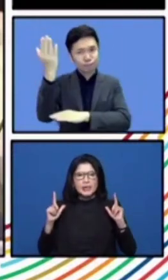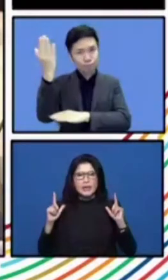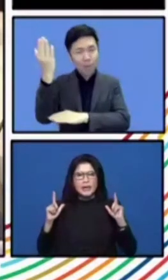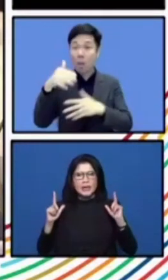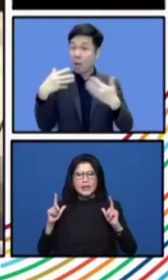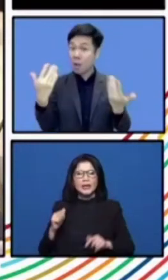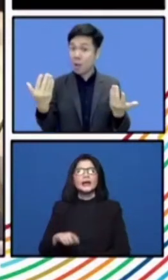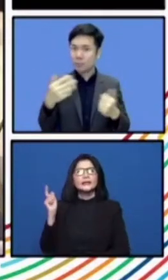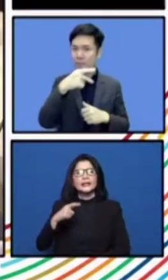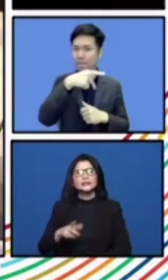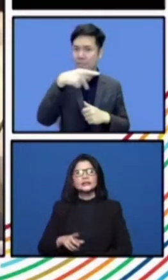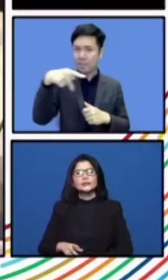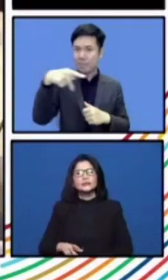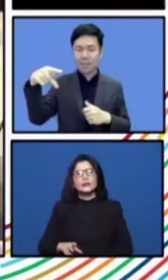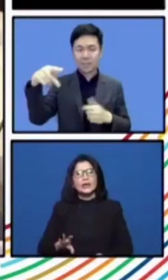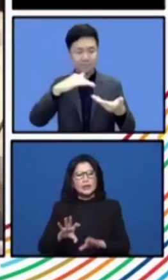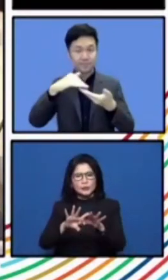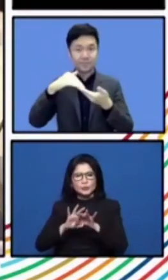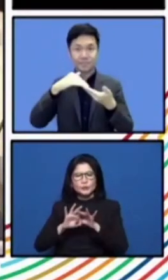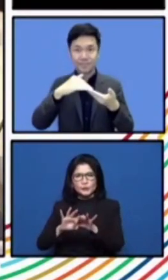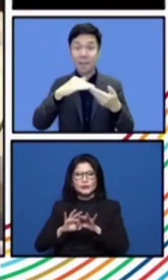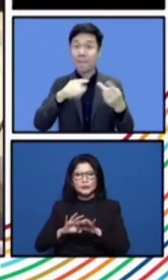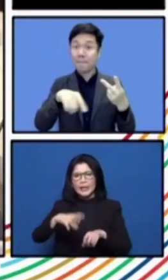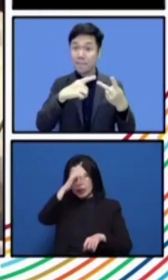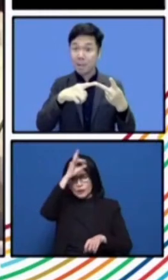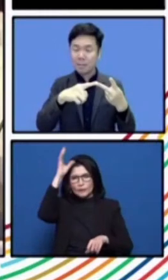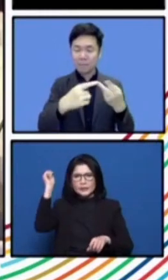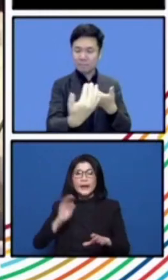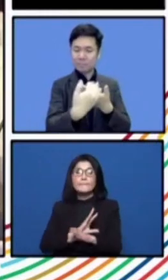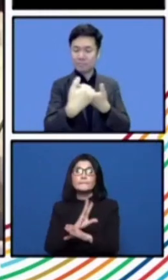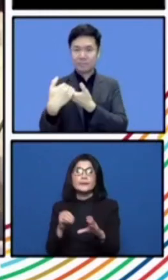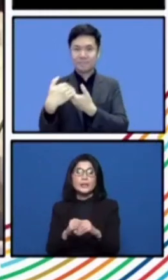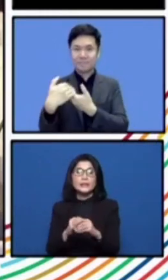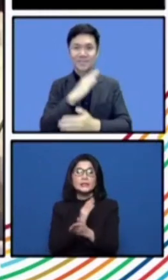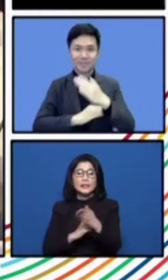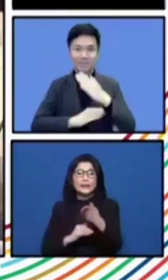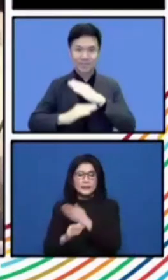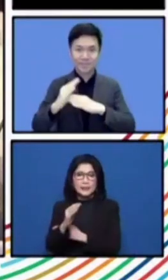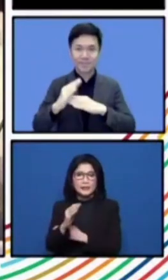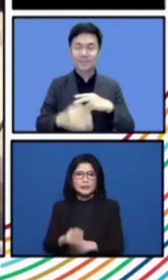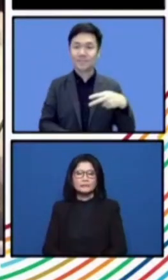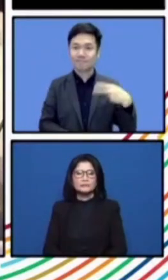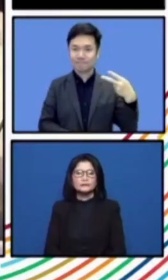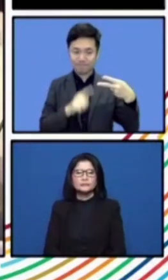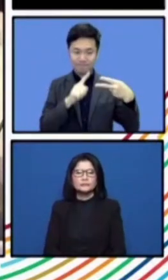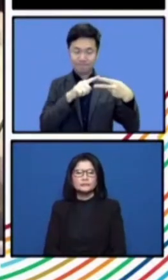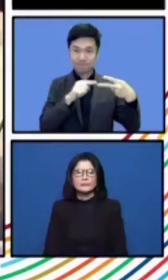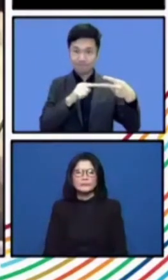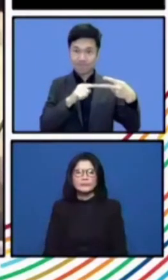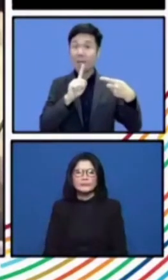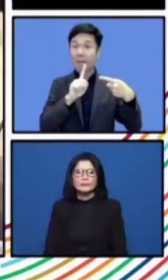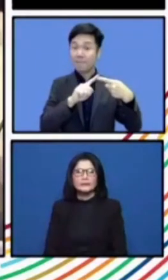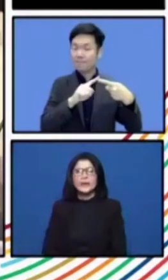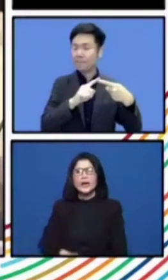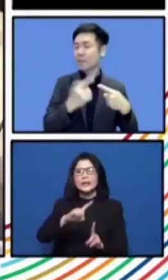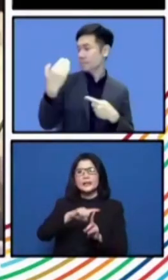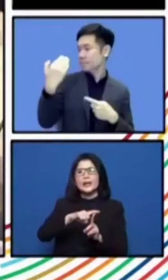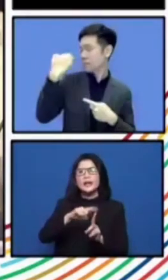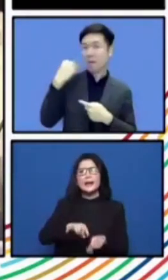engagement with people with disability uh on the 4th of July as I said yesterday